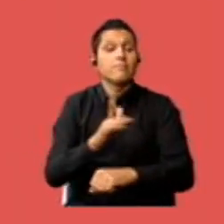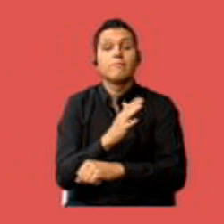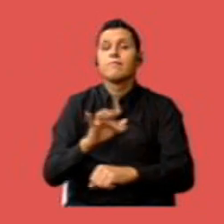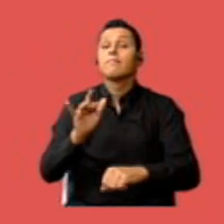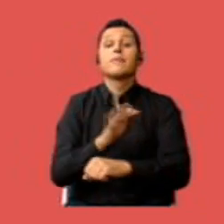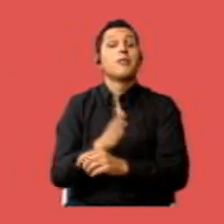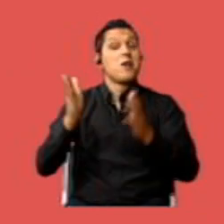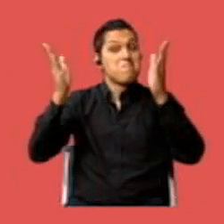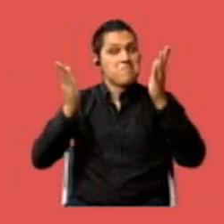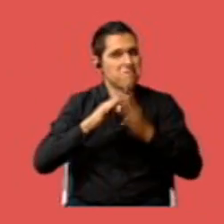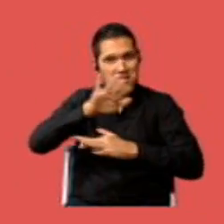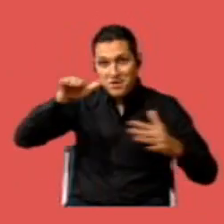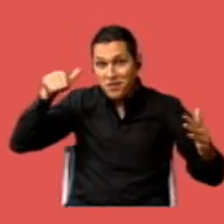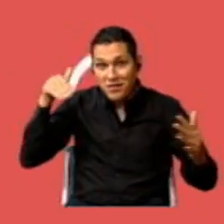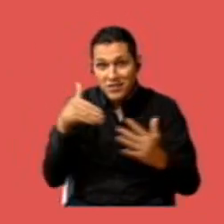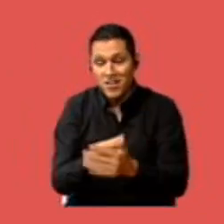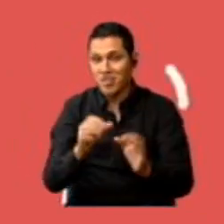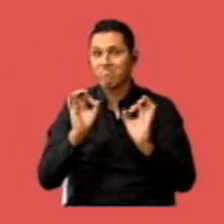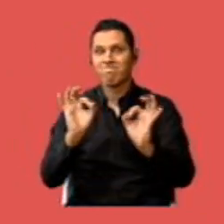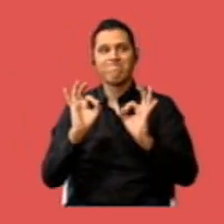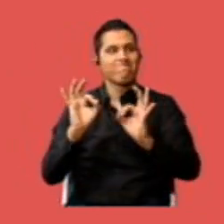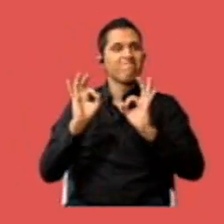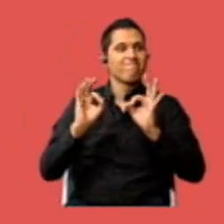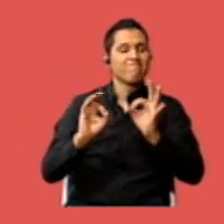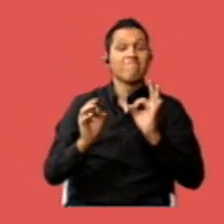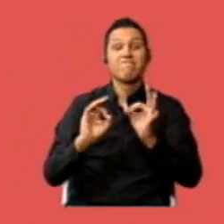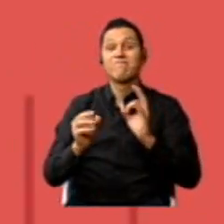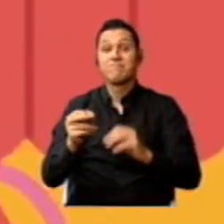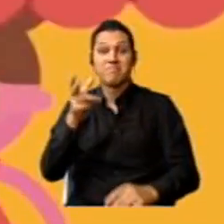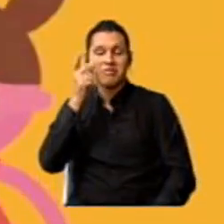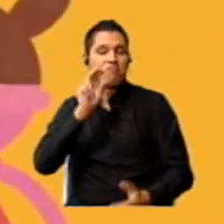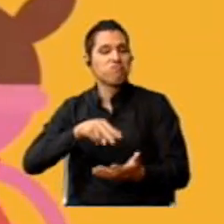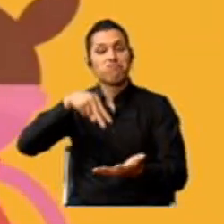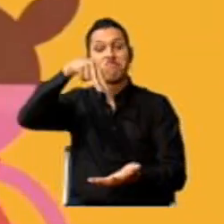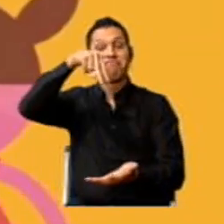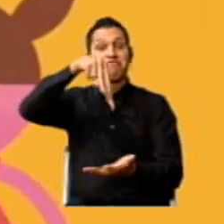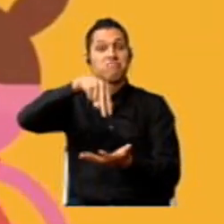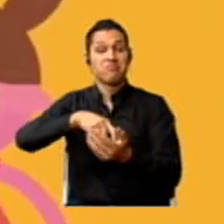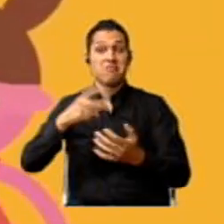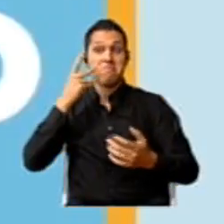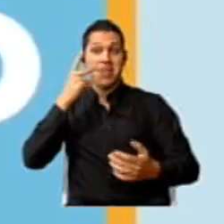Welcome, everybody. Let's all stand in a circle.